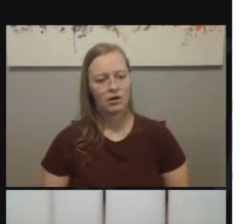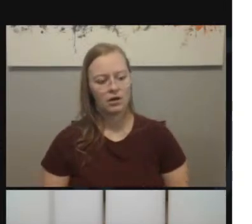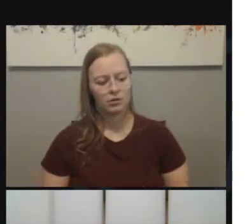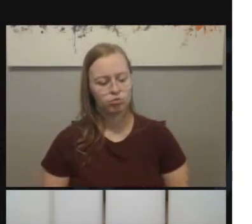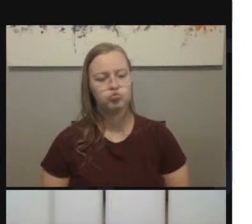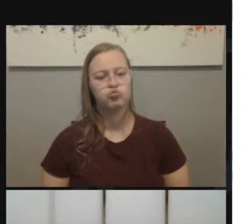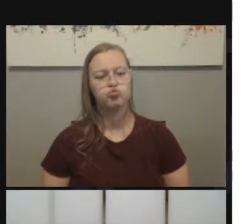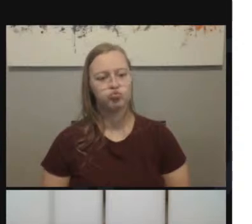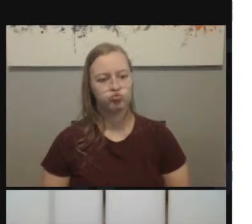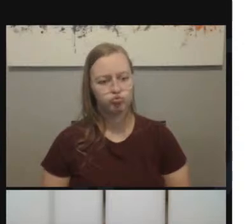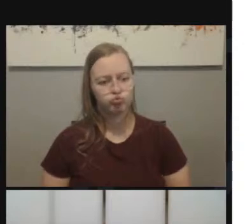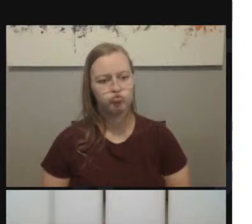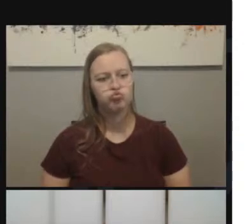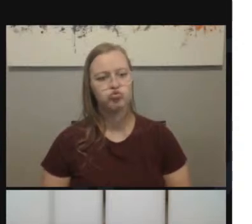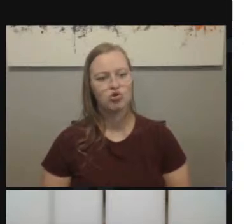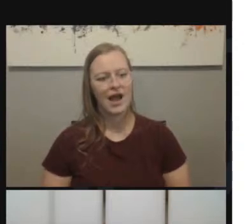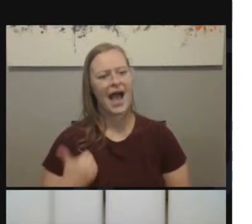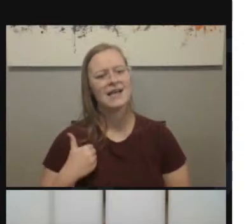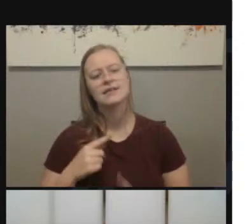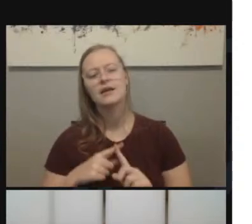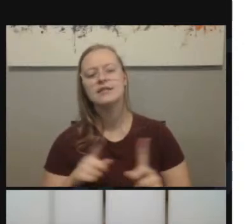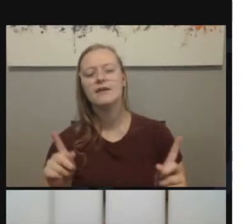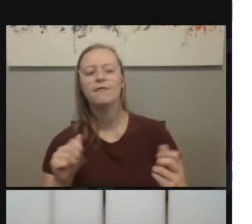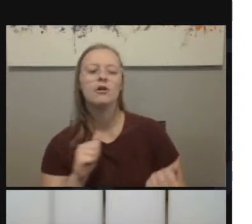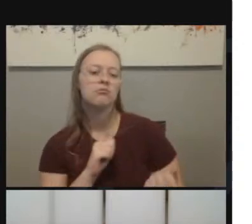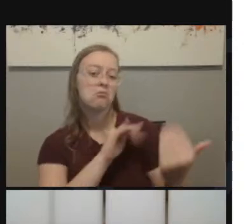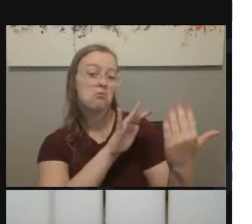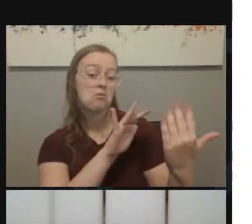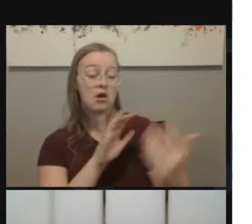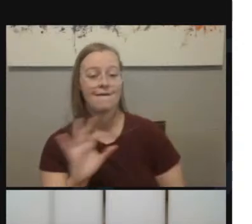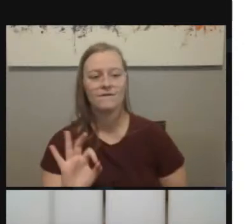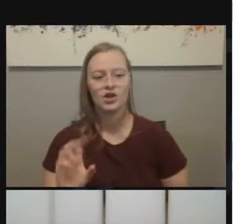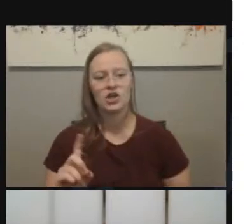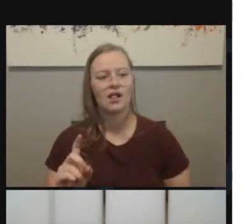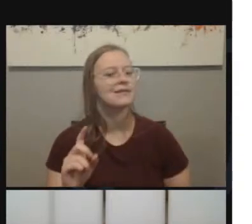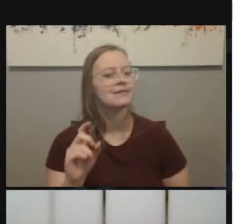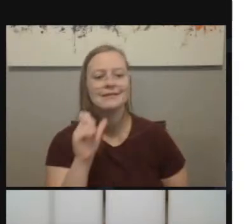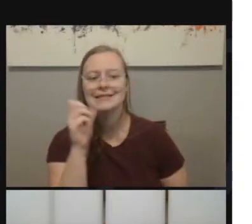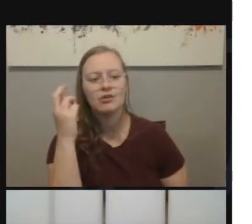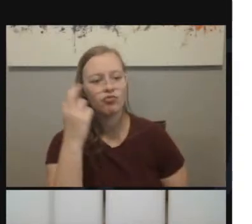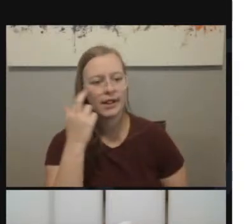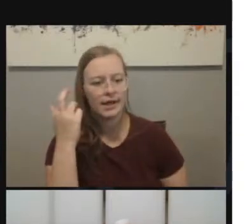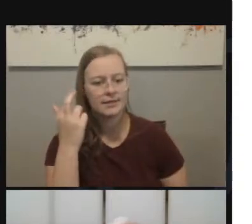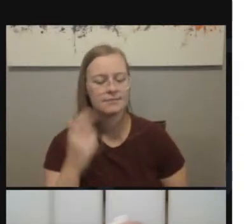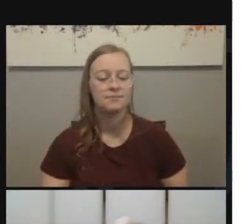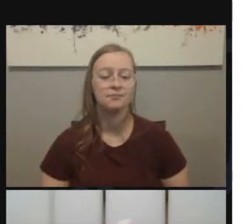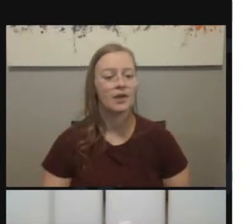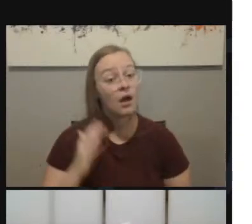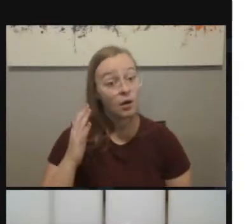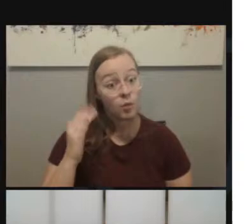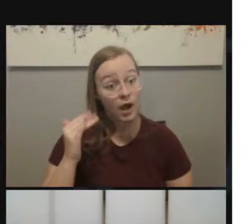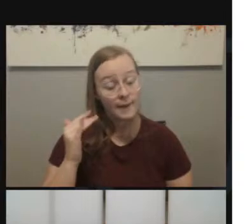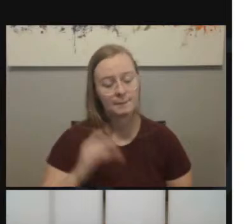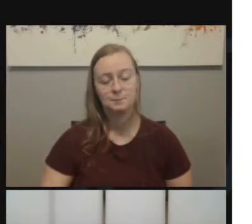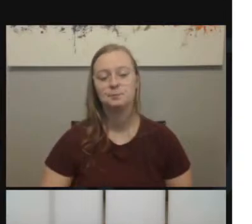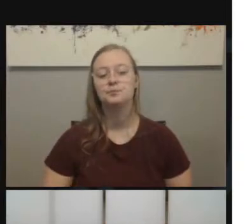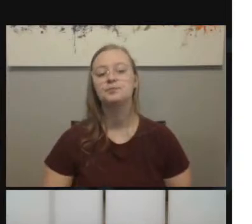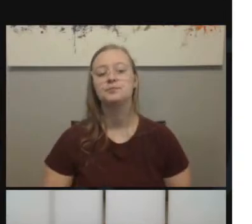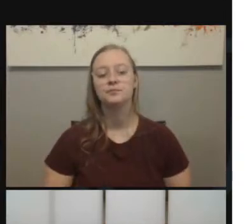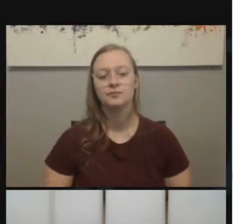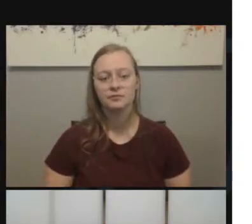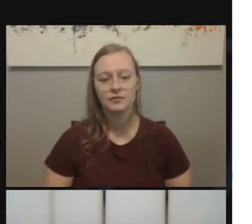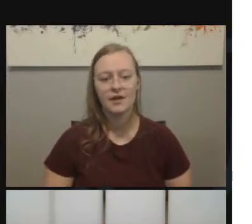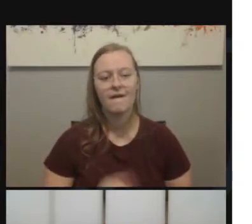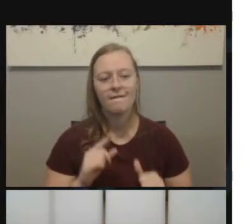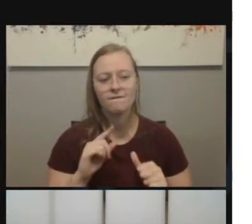has another side to it that Douglass was himself unaware of. Because among the